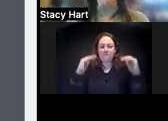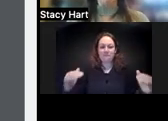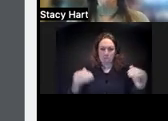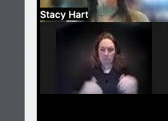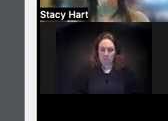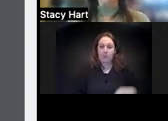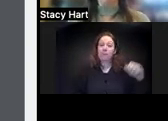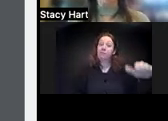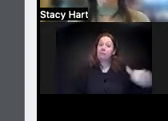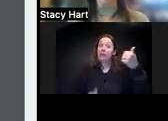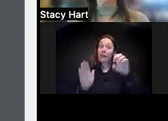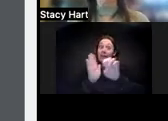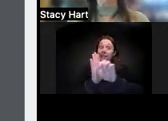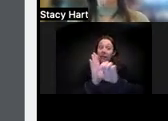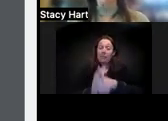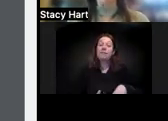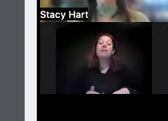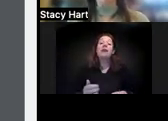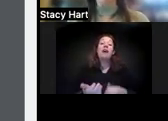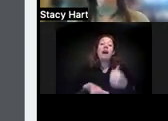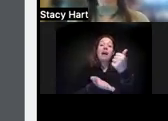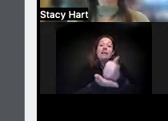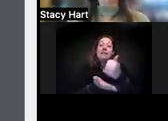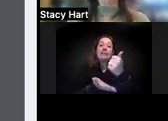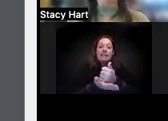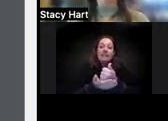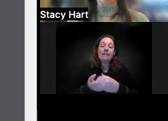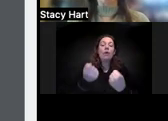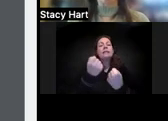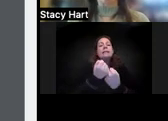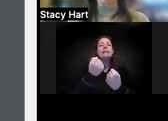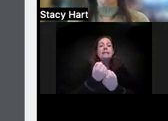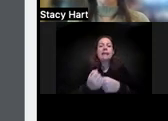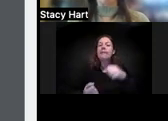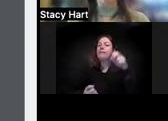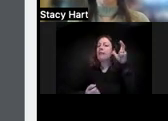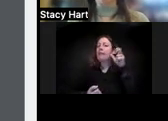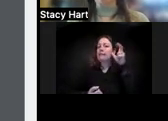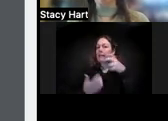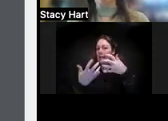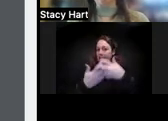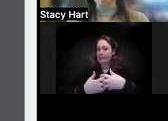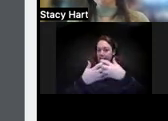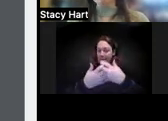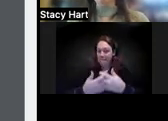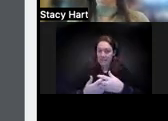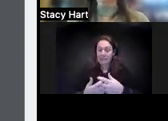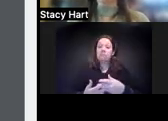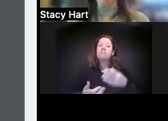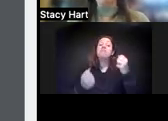Another example, assistive listening devices. This is a technology used by people that are hard of